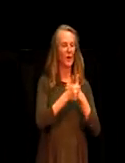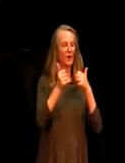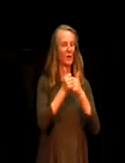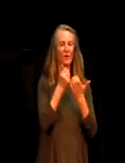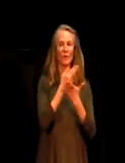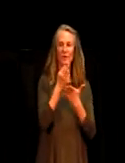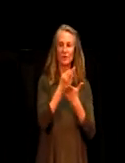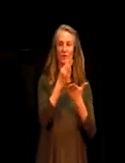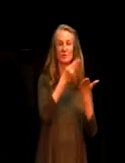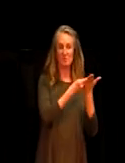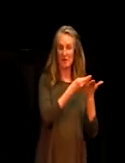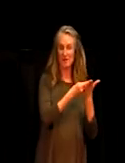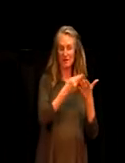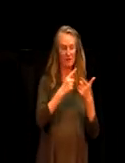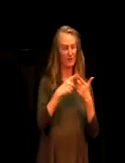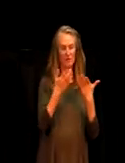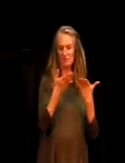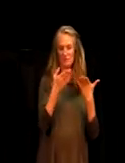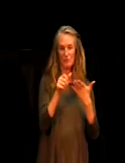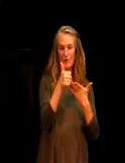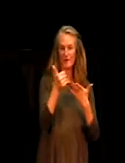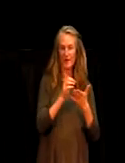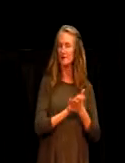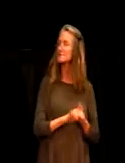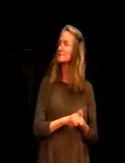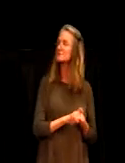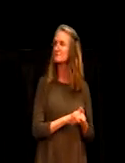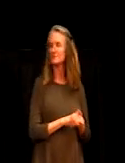in this area?